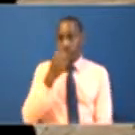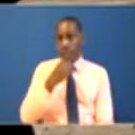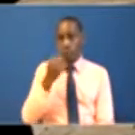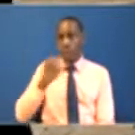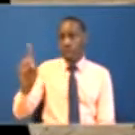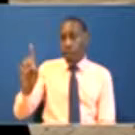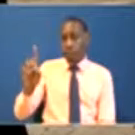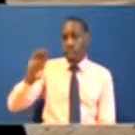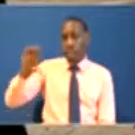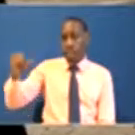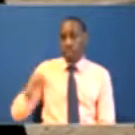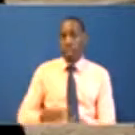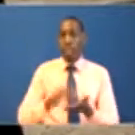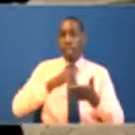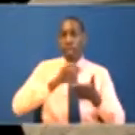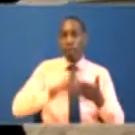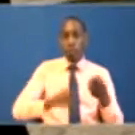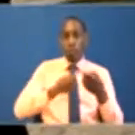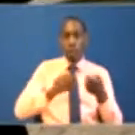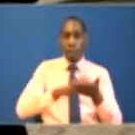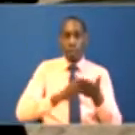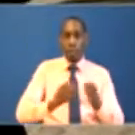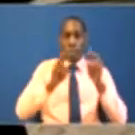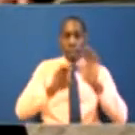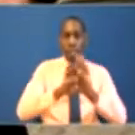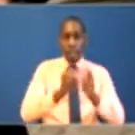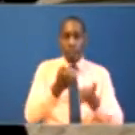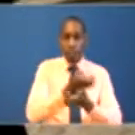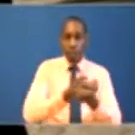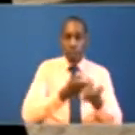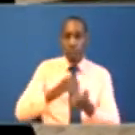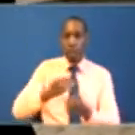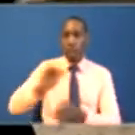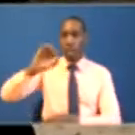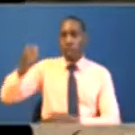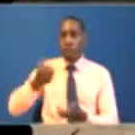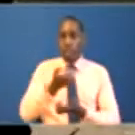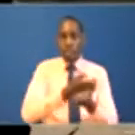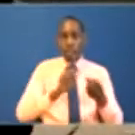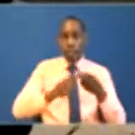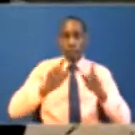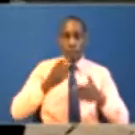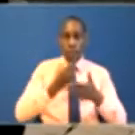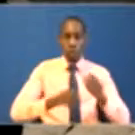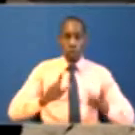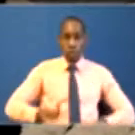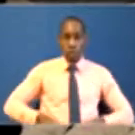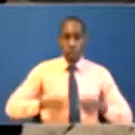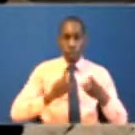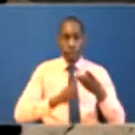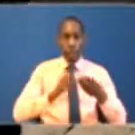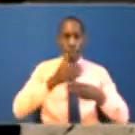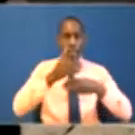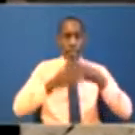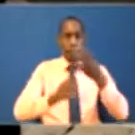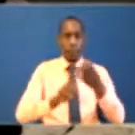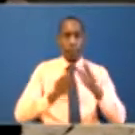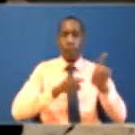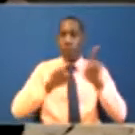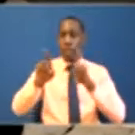of nairobi county include basic issues like economy the county's economic cost of living infrastructure